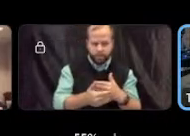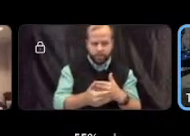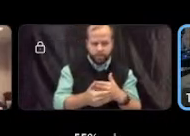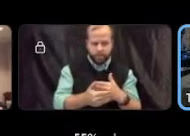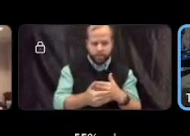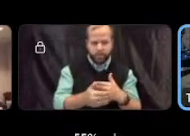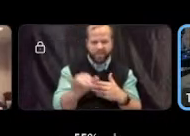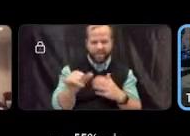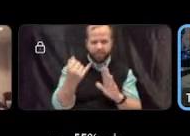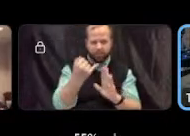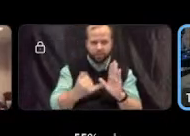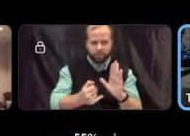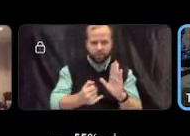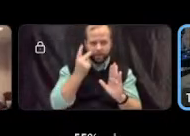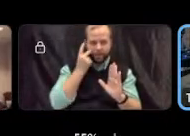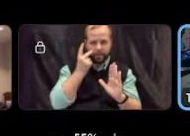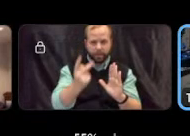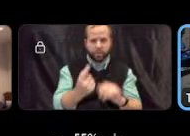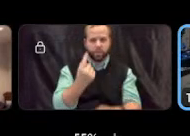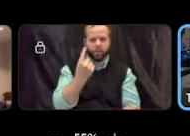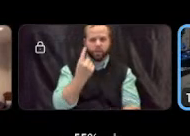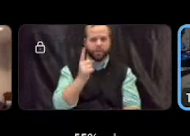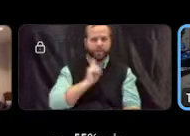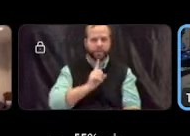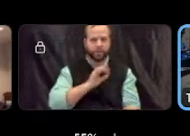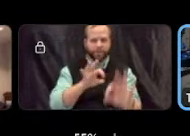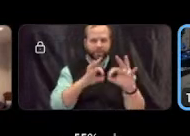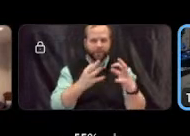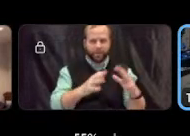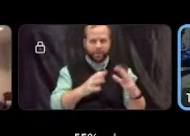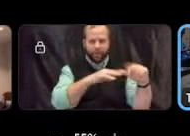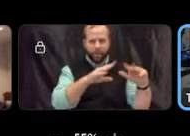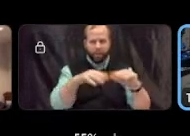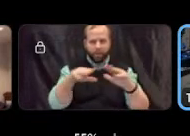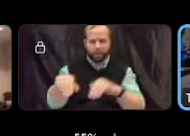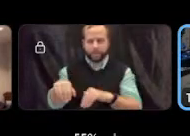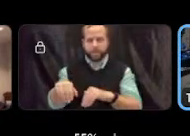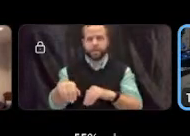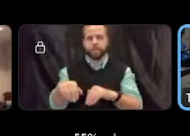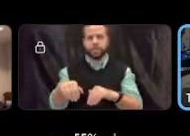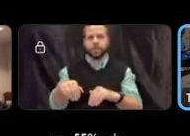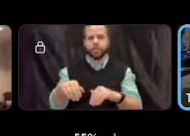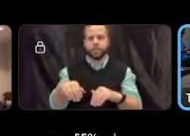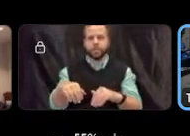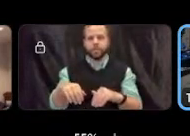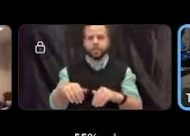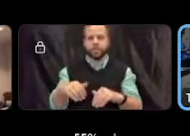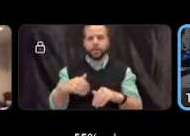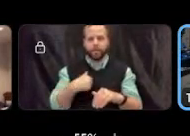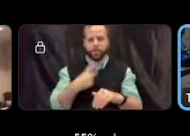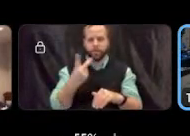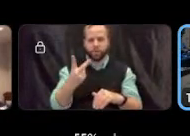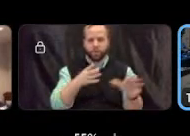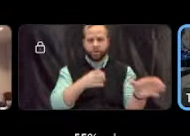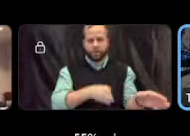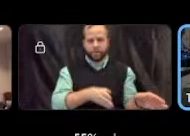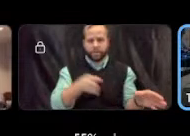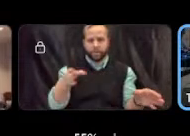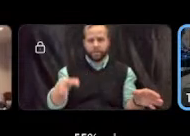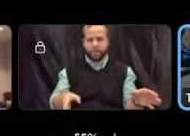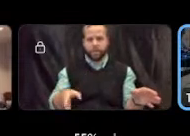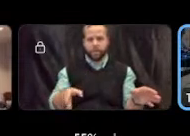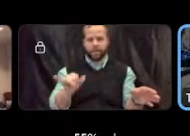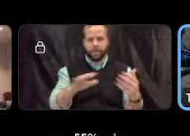here. There are single-family houses abutting it on 2 sides, part of a developed